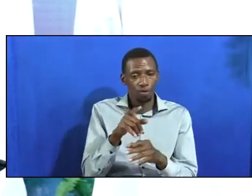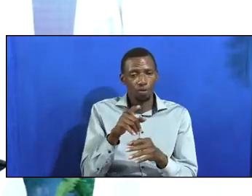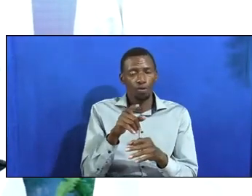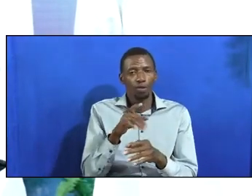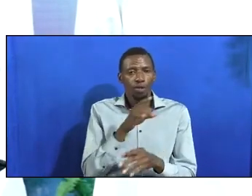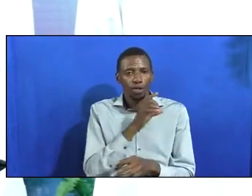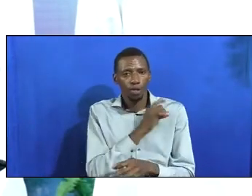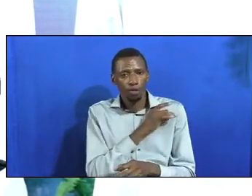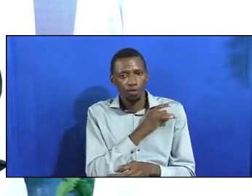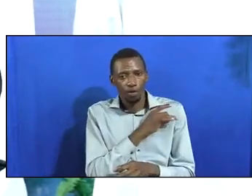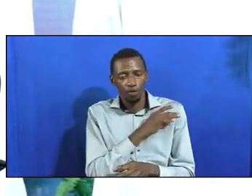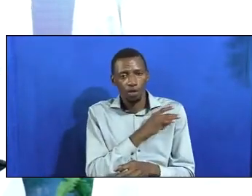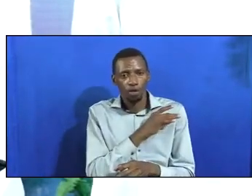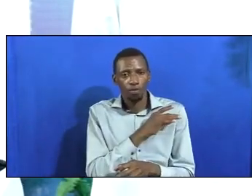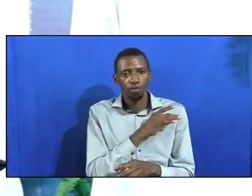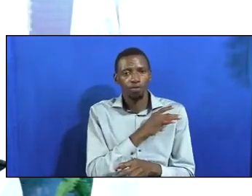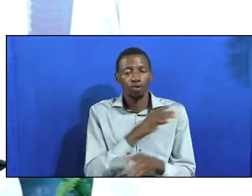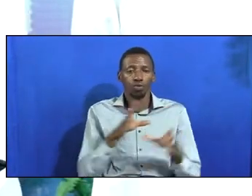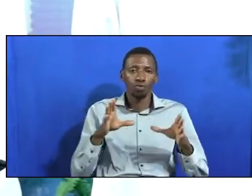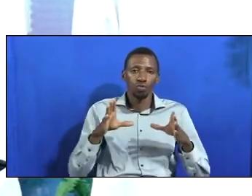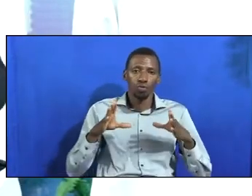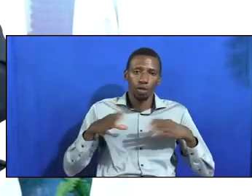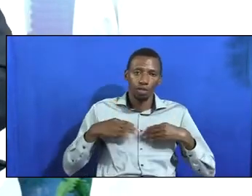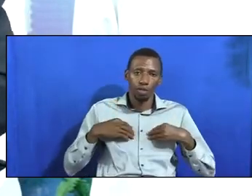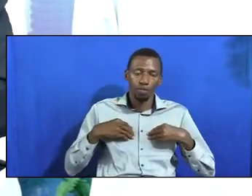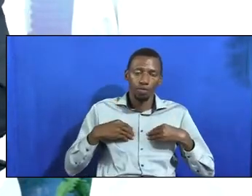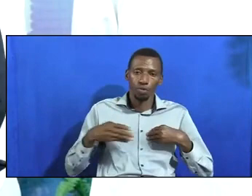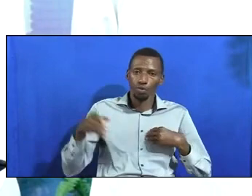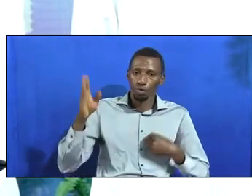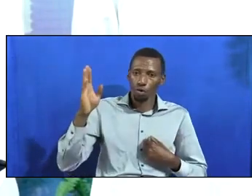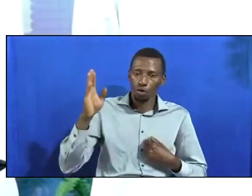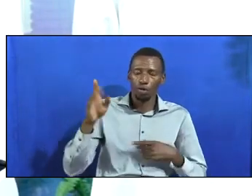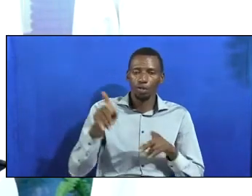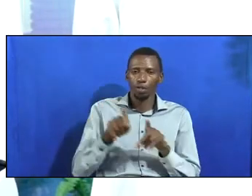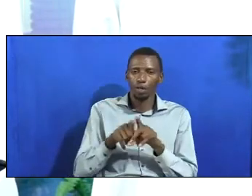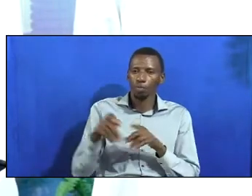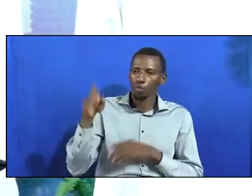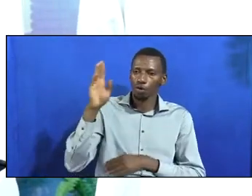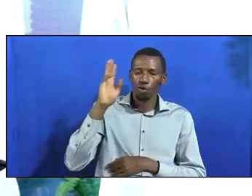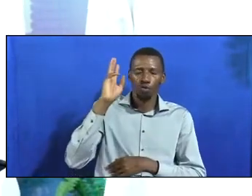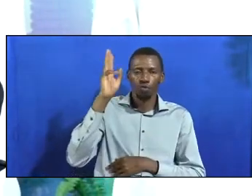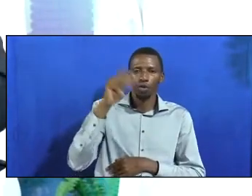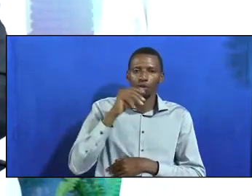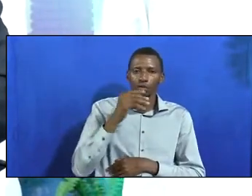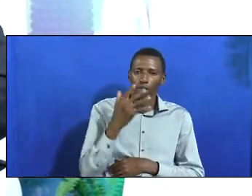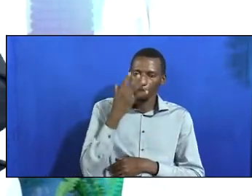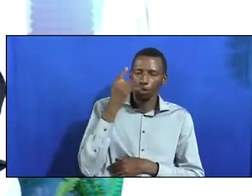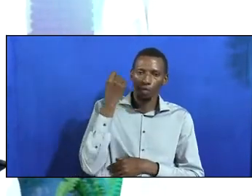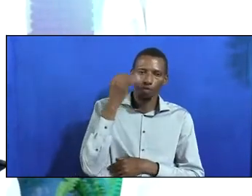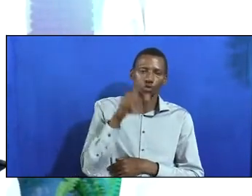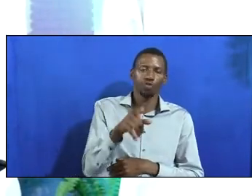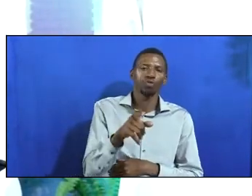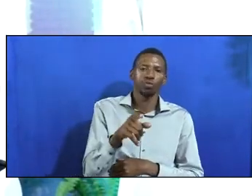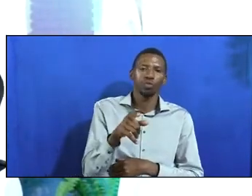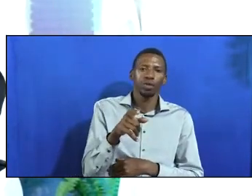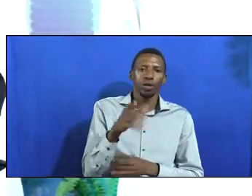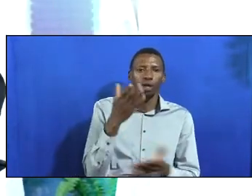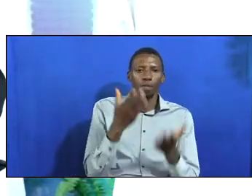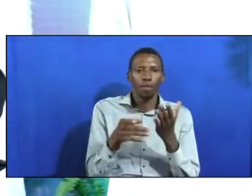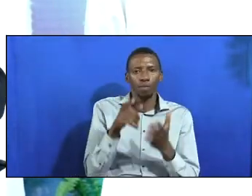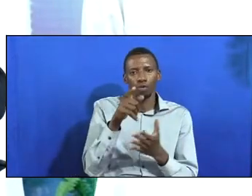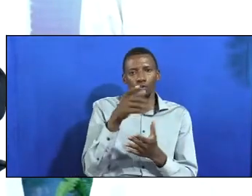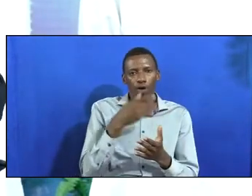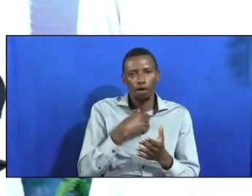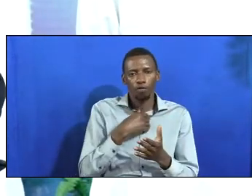also going to be afraid of you. So you raise up your hand. You were once baptized, but you know you are backslidden, or